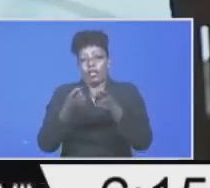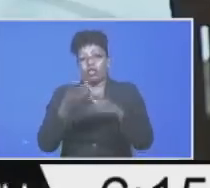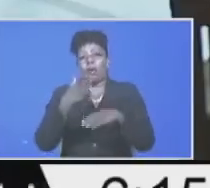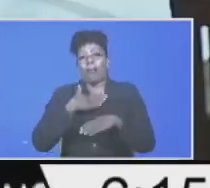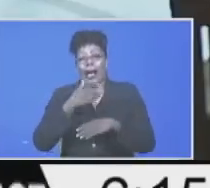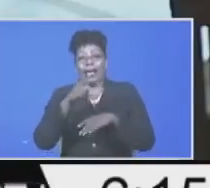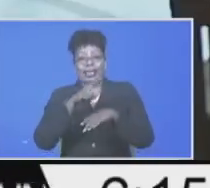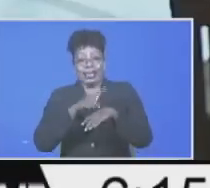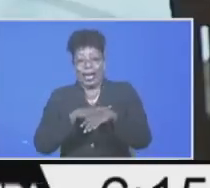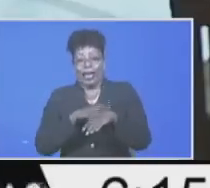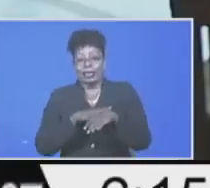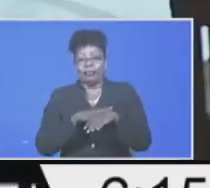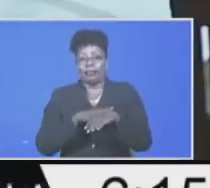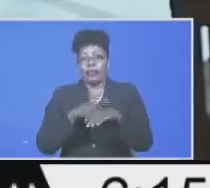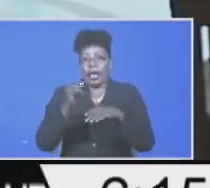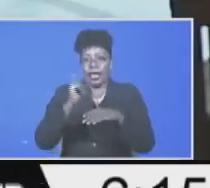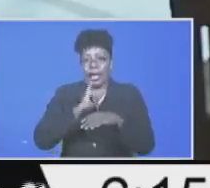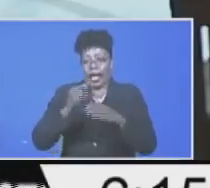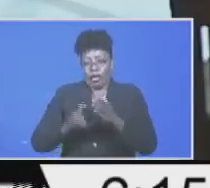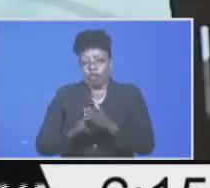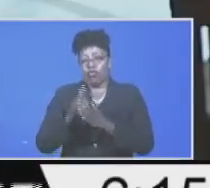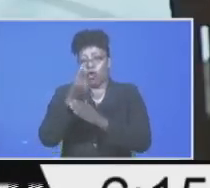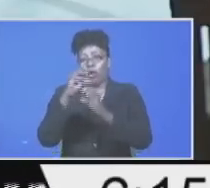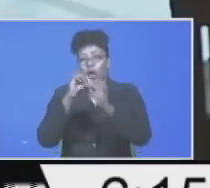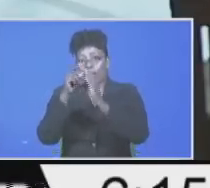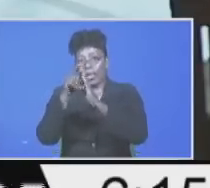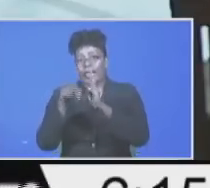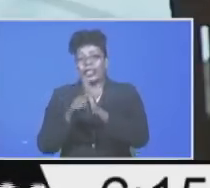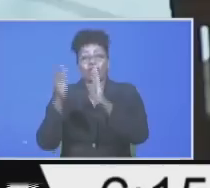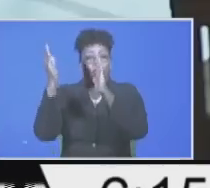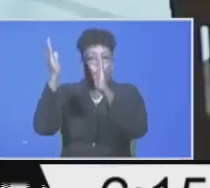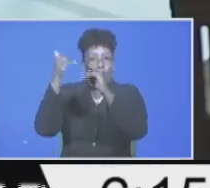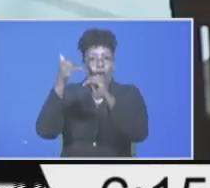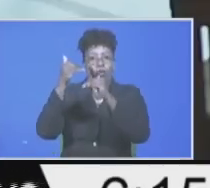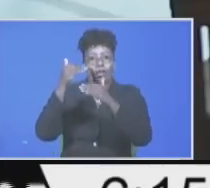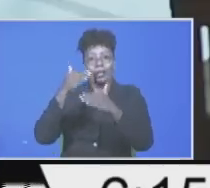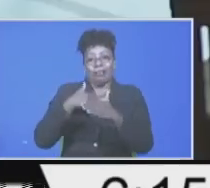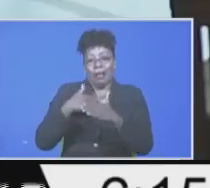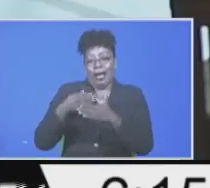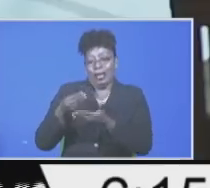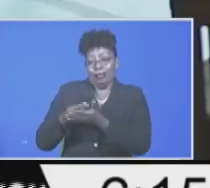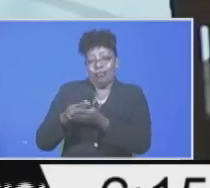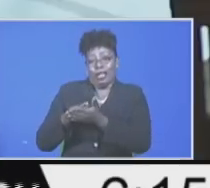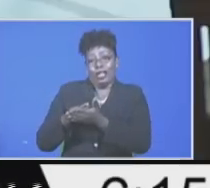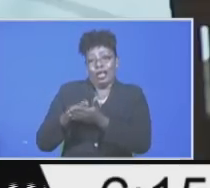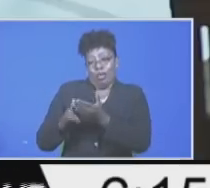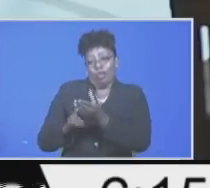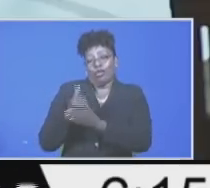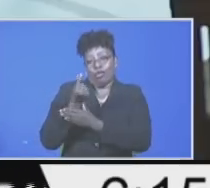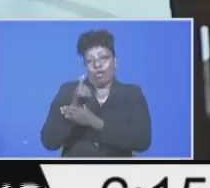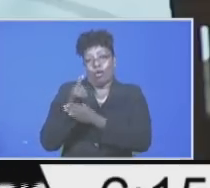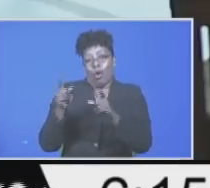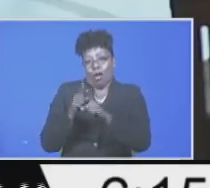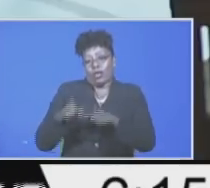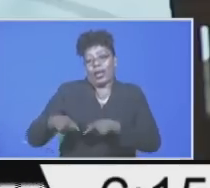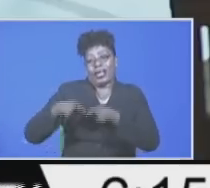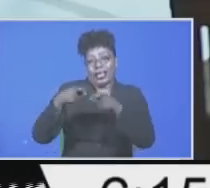And as I grow in the organization, hopefully my wallet will grow as well, so I can give back some more of that as